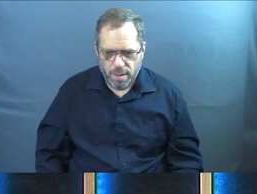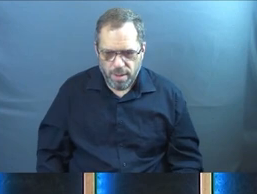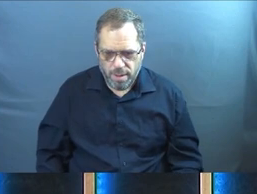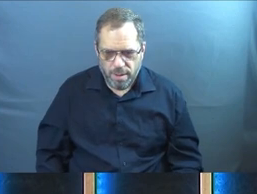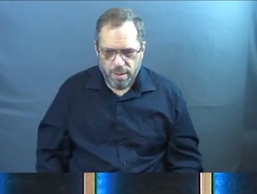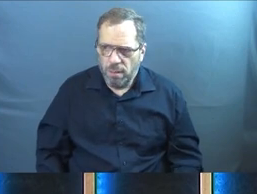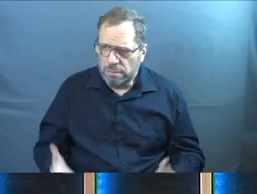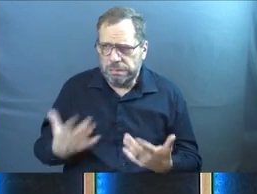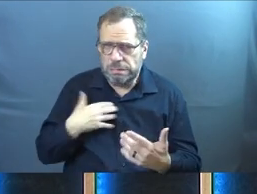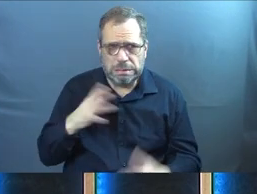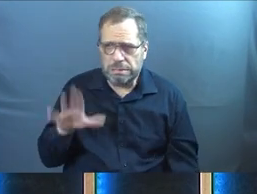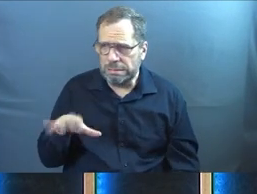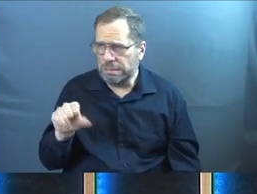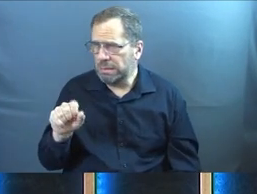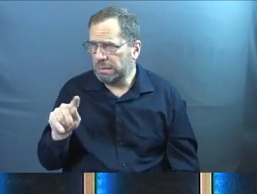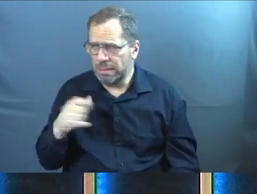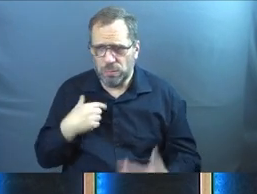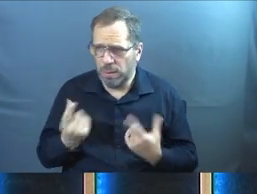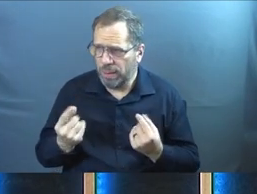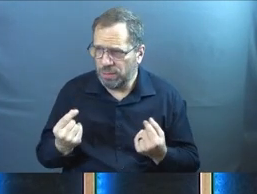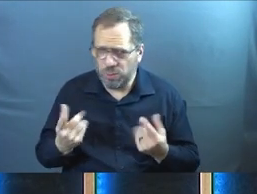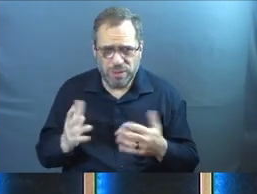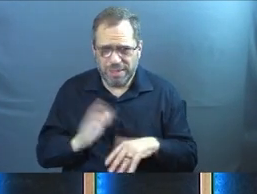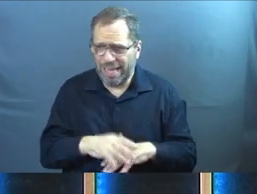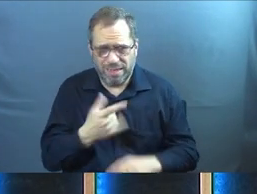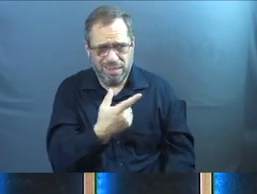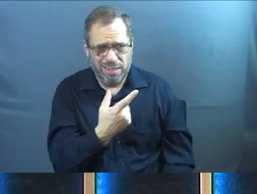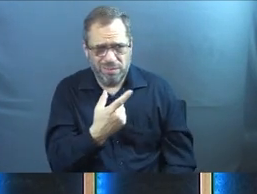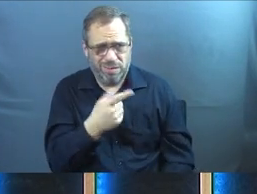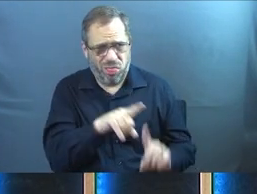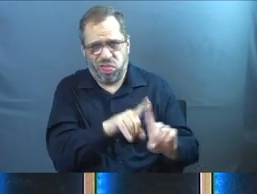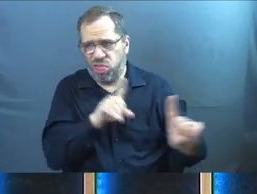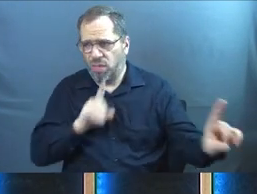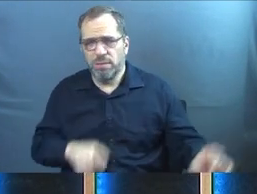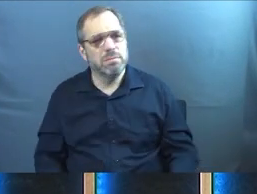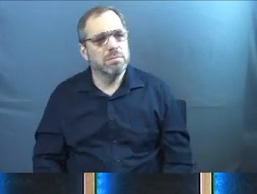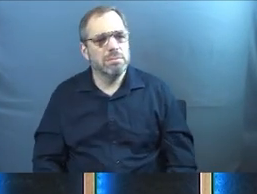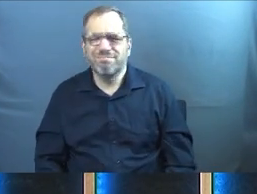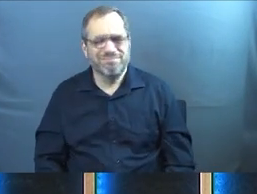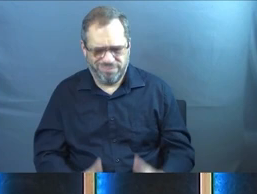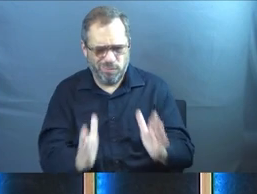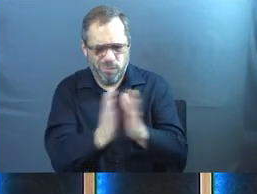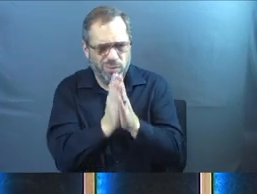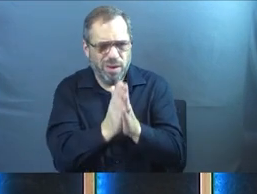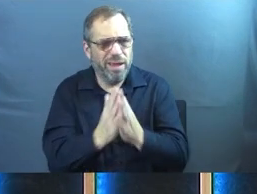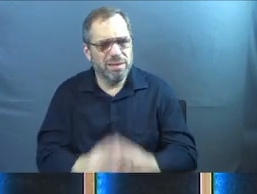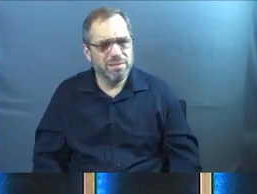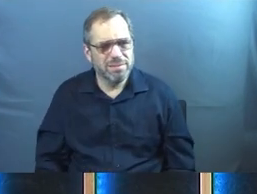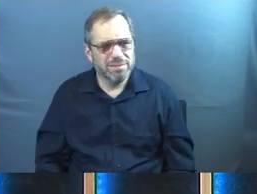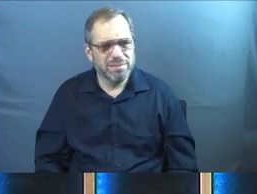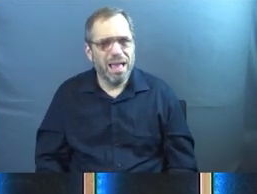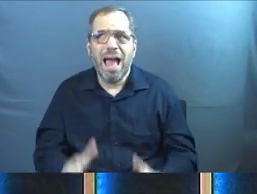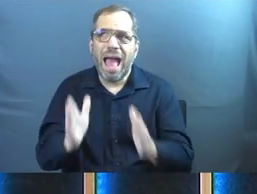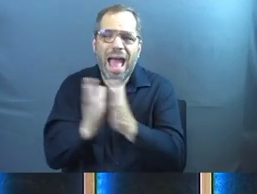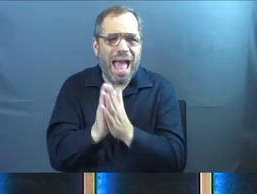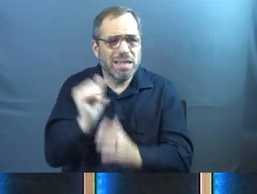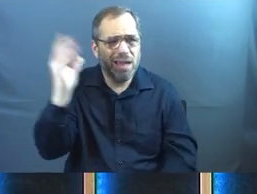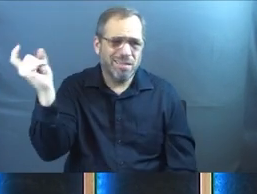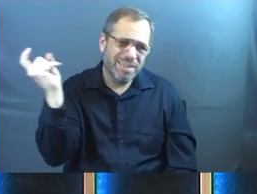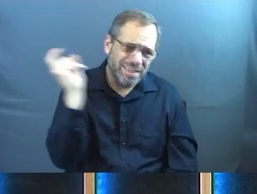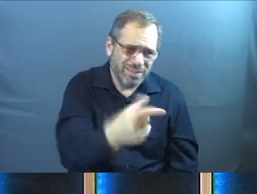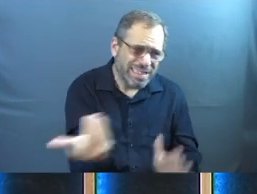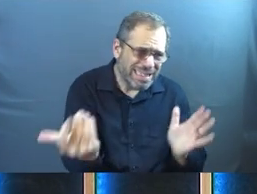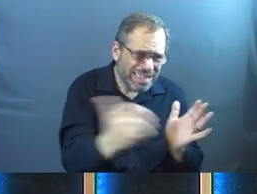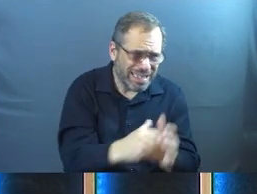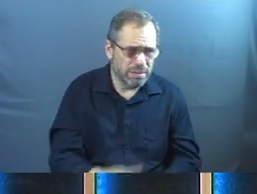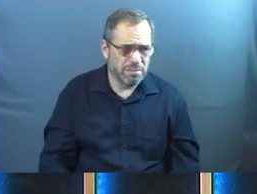I said, what do I do about the fact that we fell out of love? And he said, pray. Ask God to give it back to